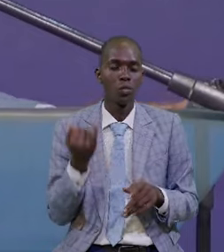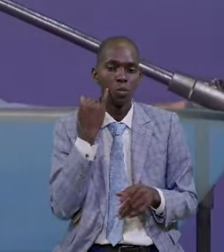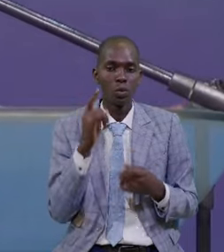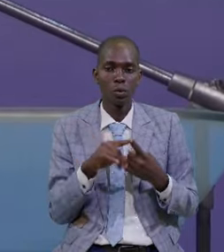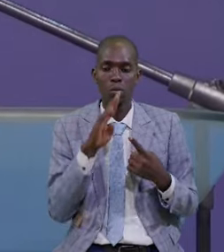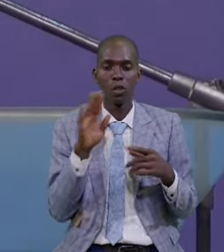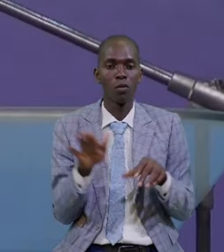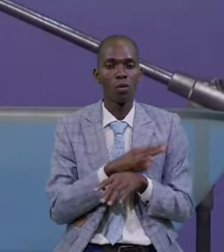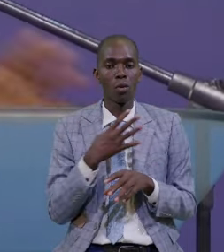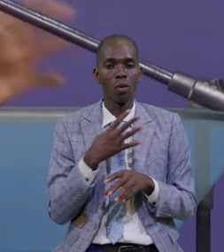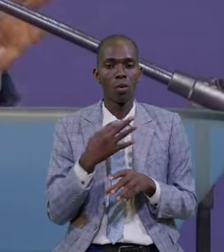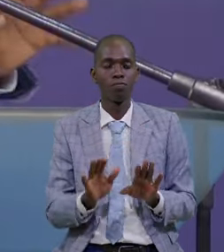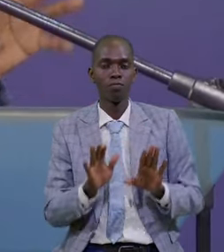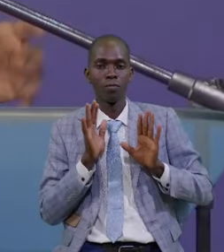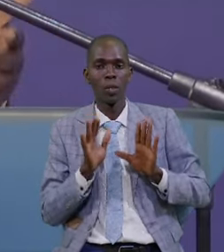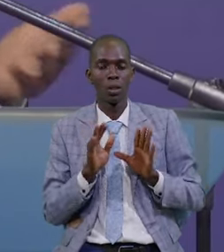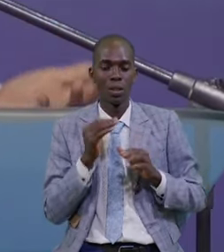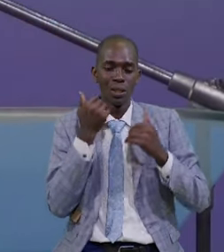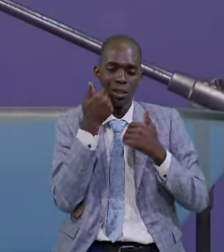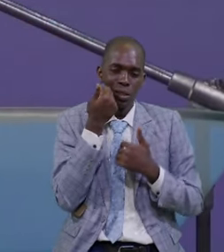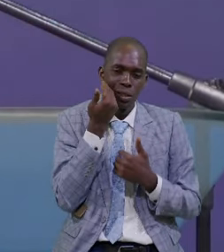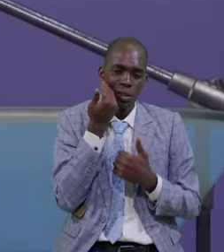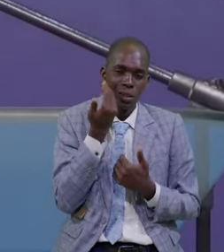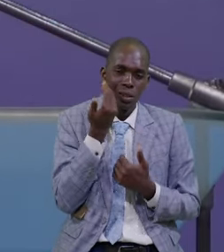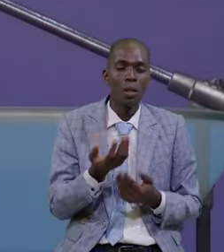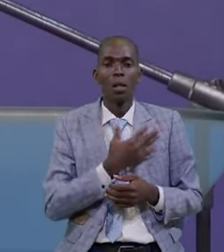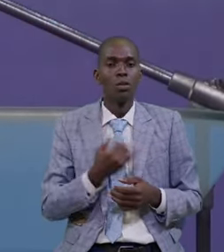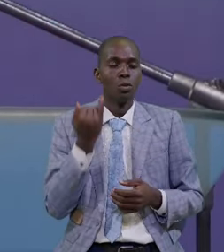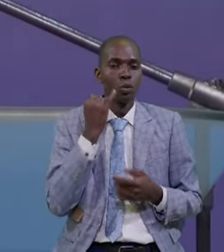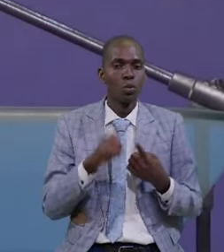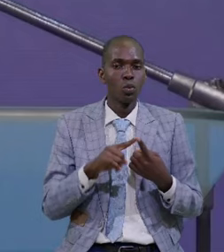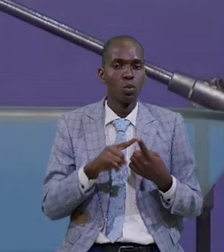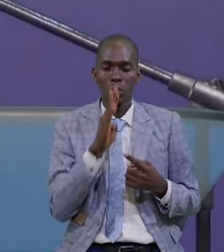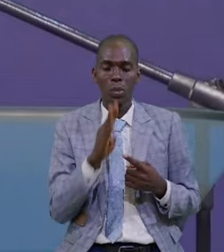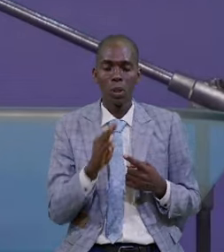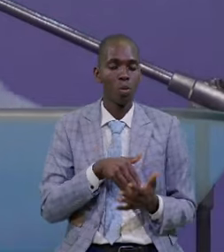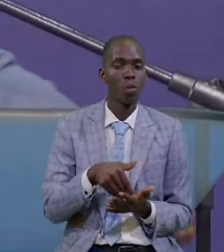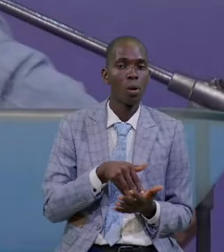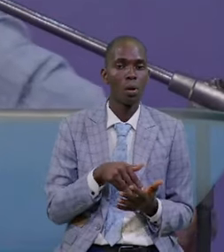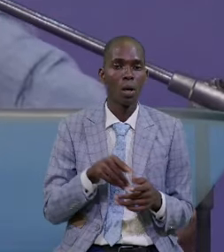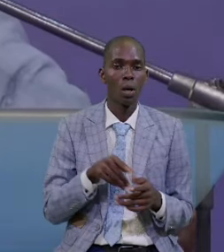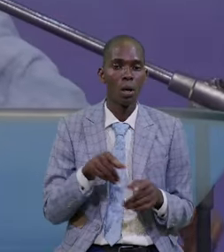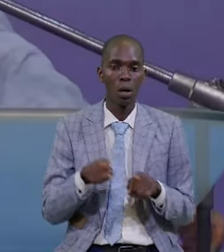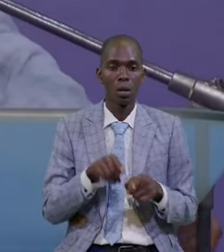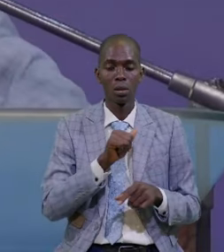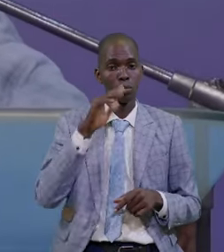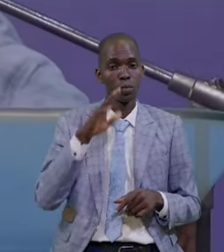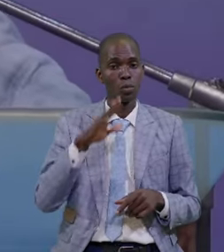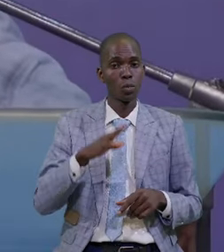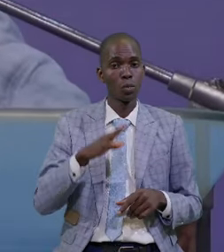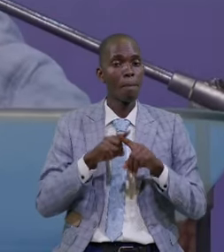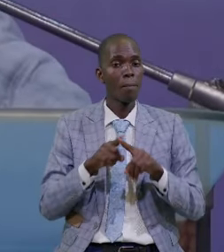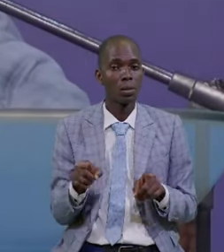be shy. And it should appear weak as a lady. But